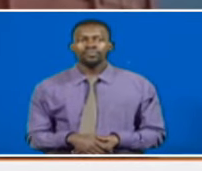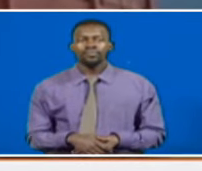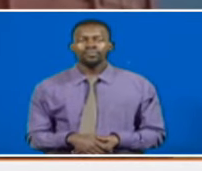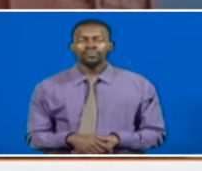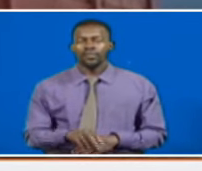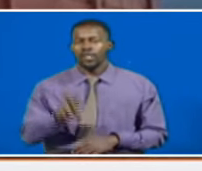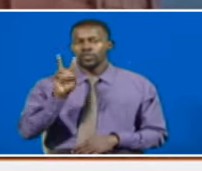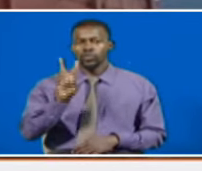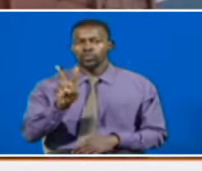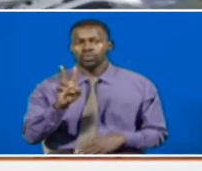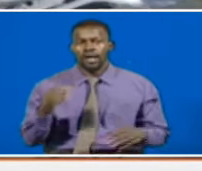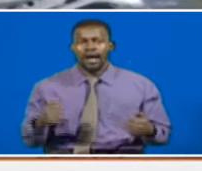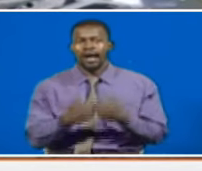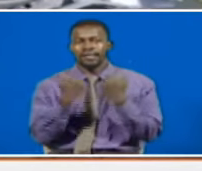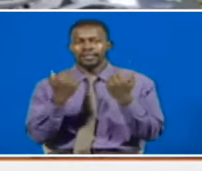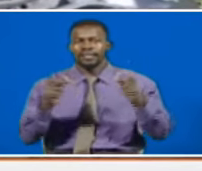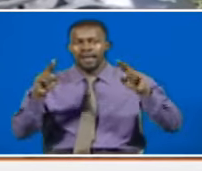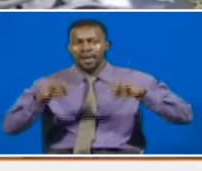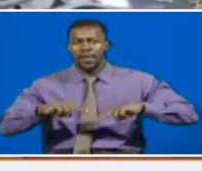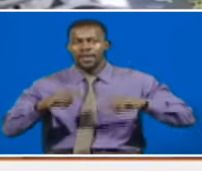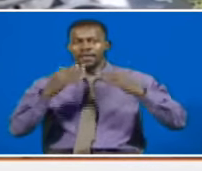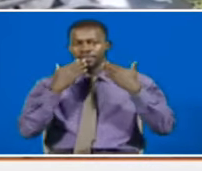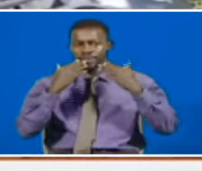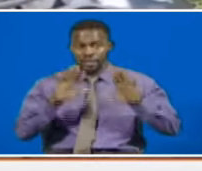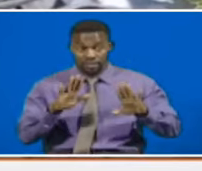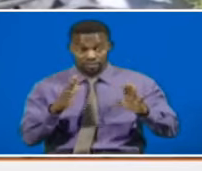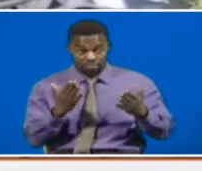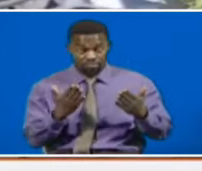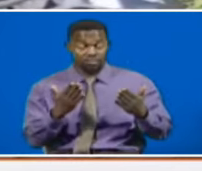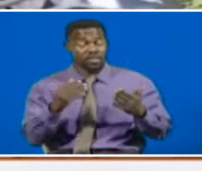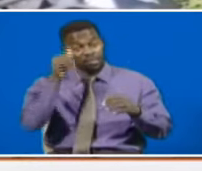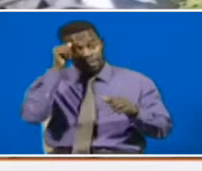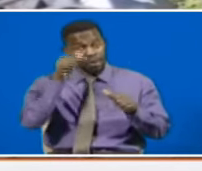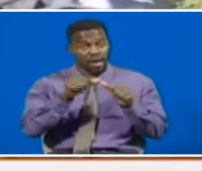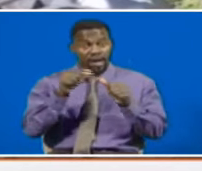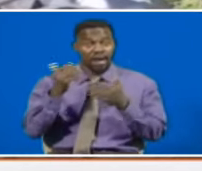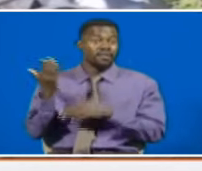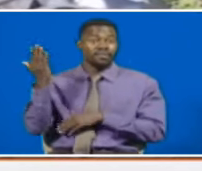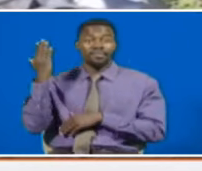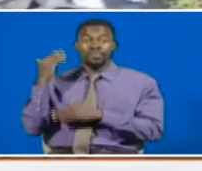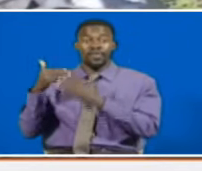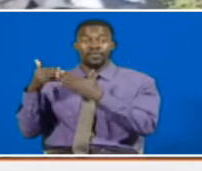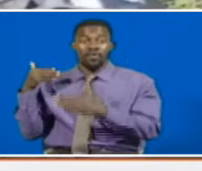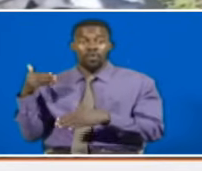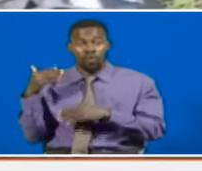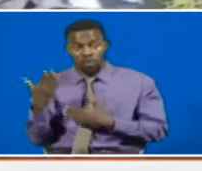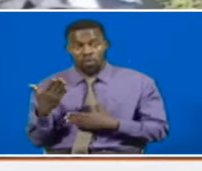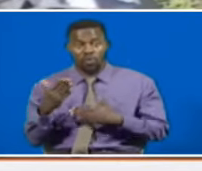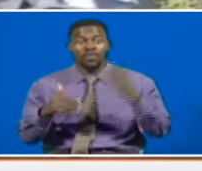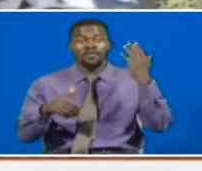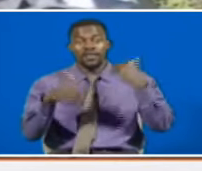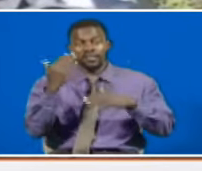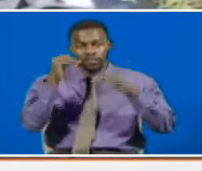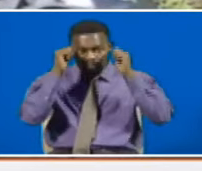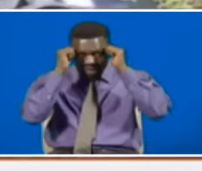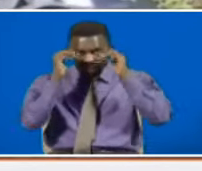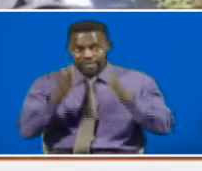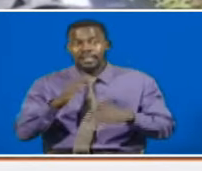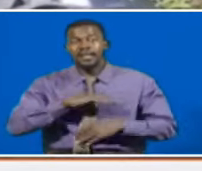The two accidents come barely days after another accident claimed lives of Kenyatta University students.